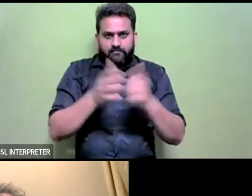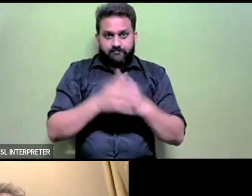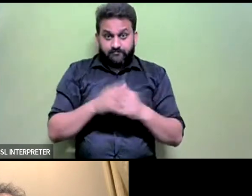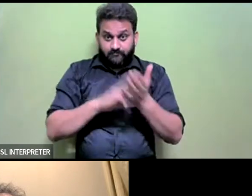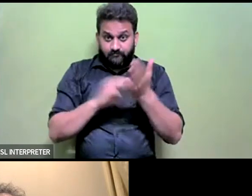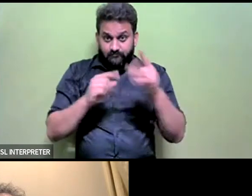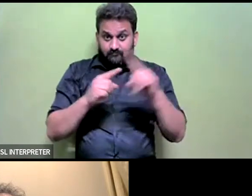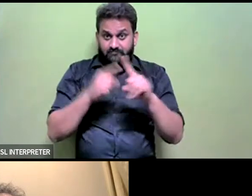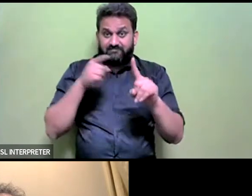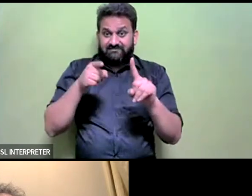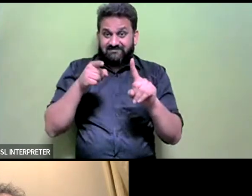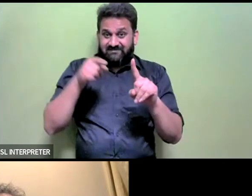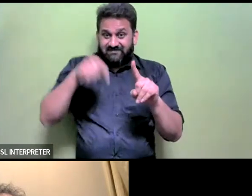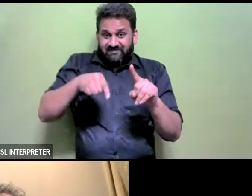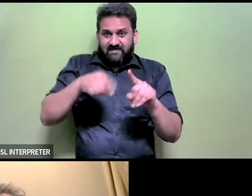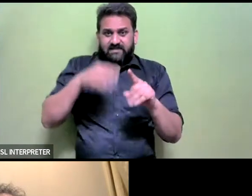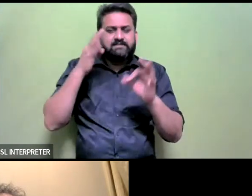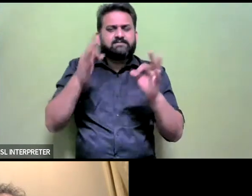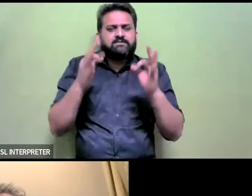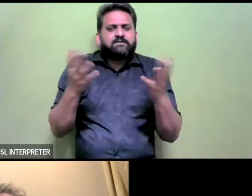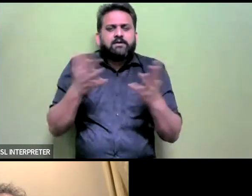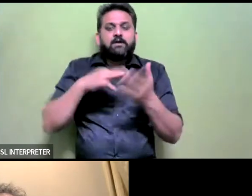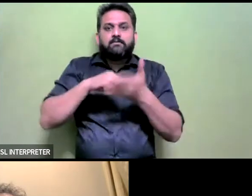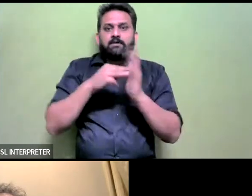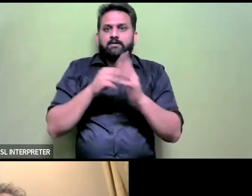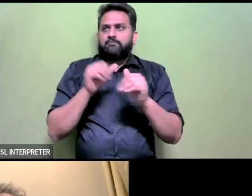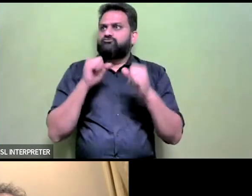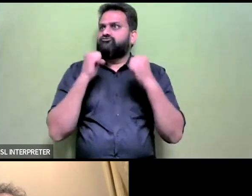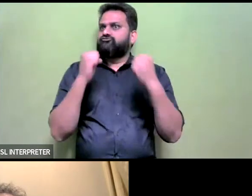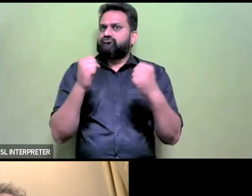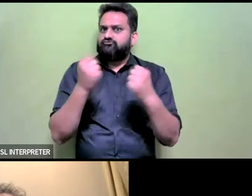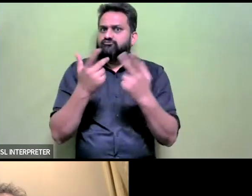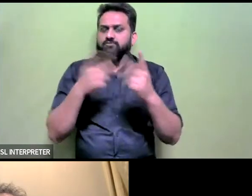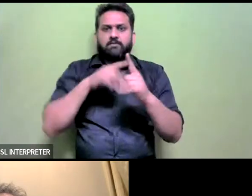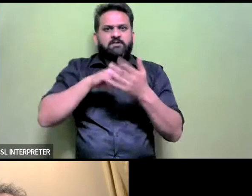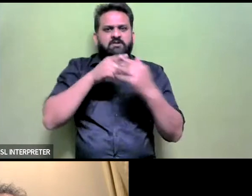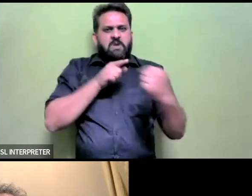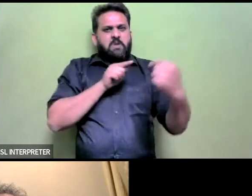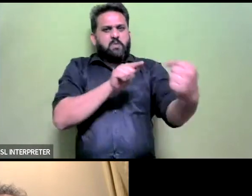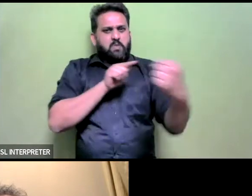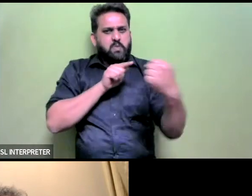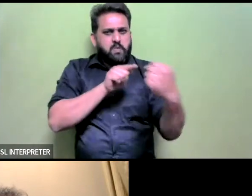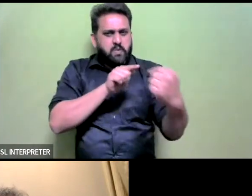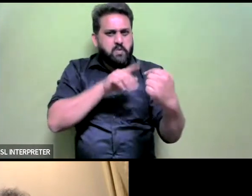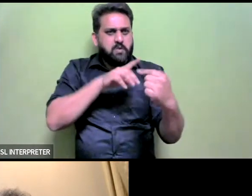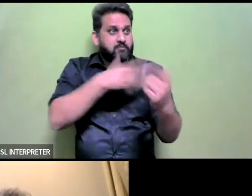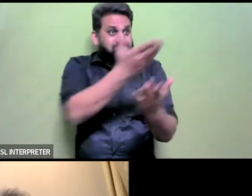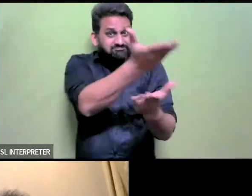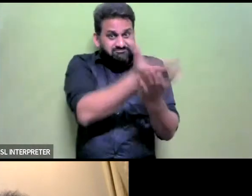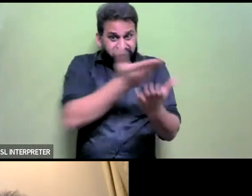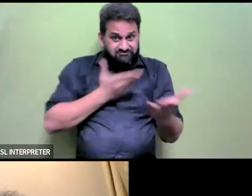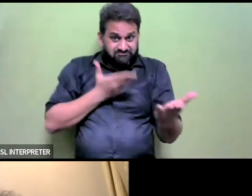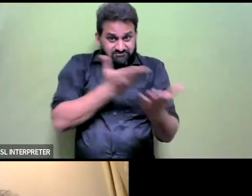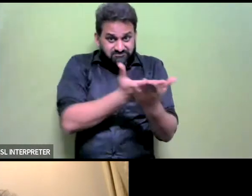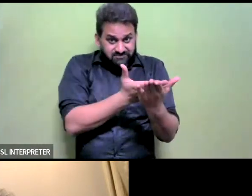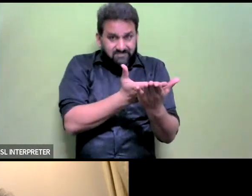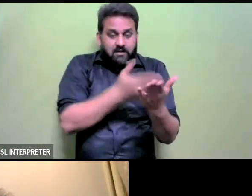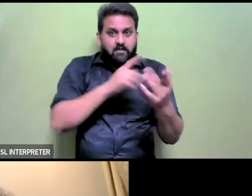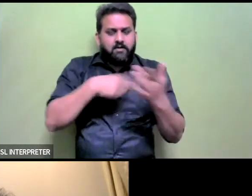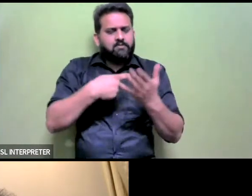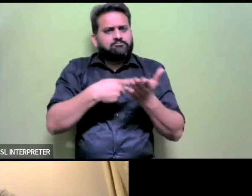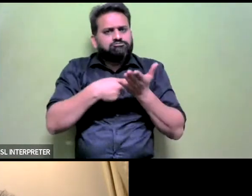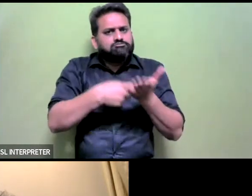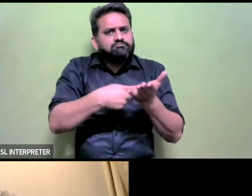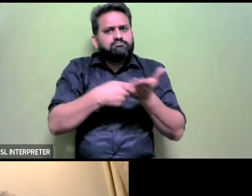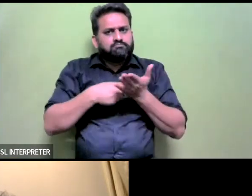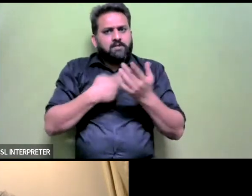but especially WIS, requires the ability to present arguments before the arbitrators logically, respectfully,